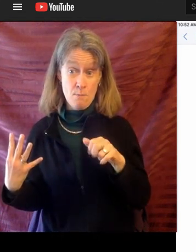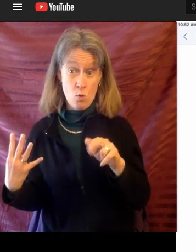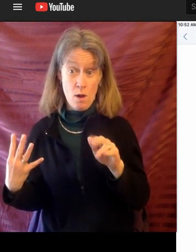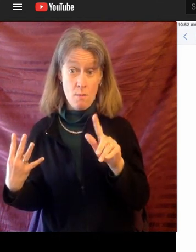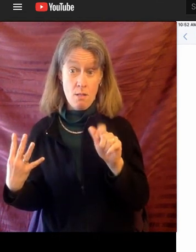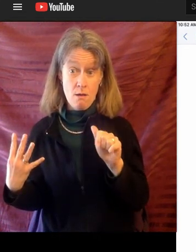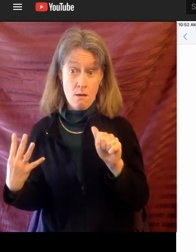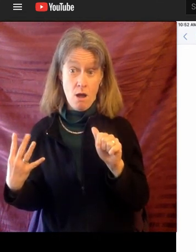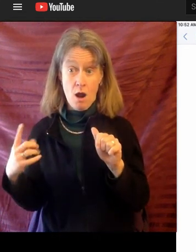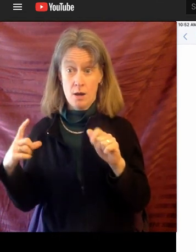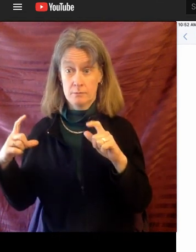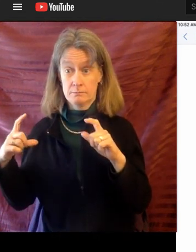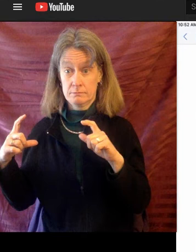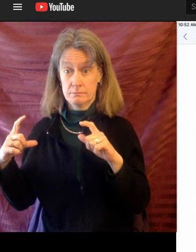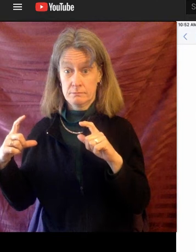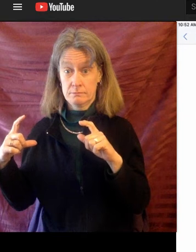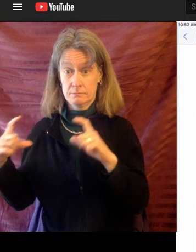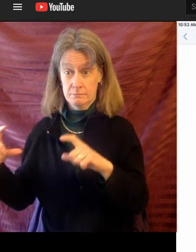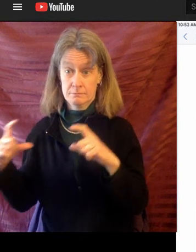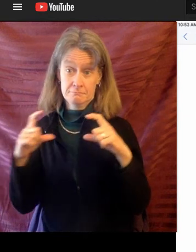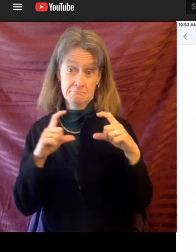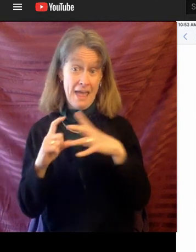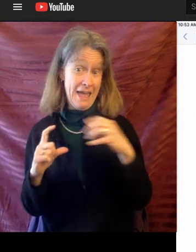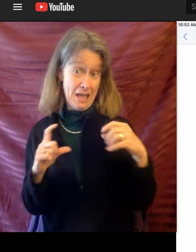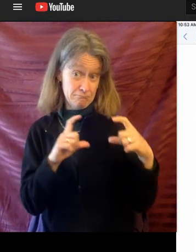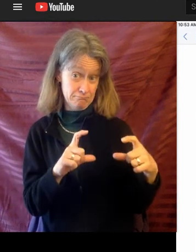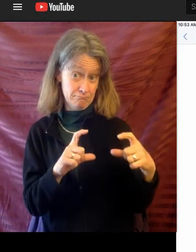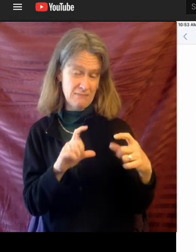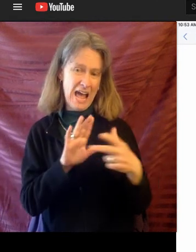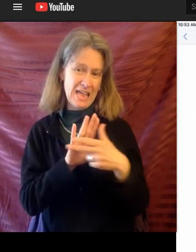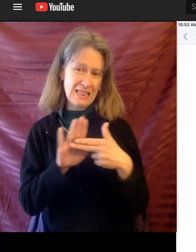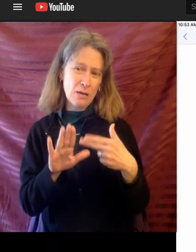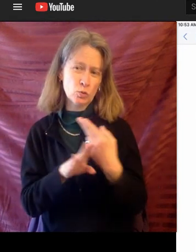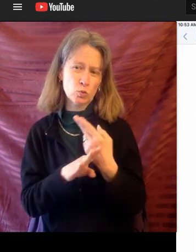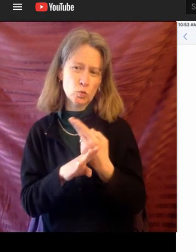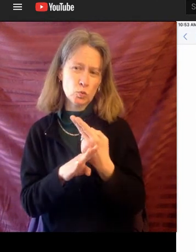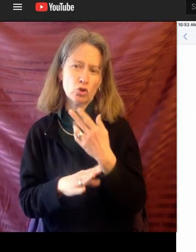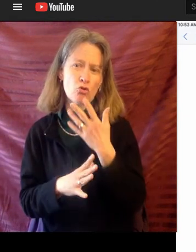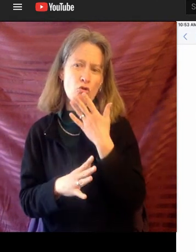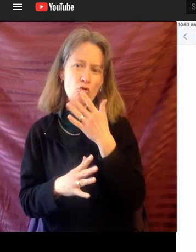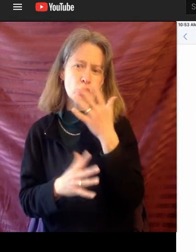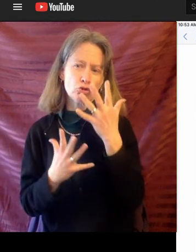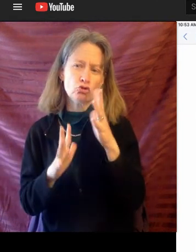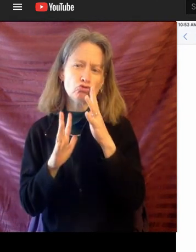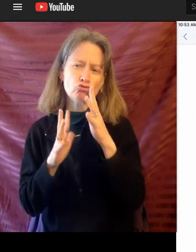red. So I'm going to find a dark red color,